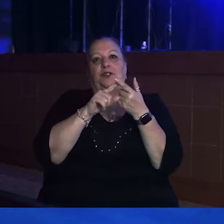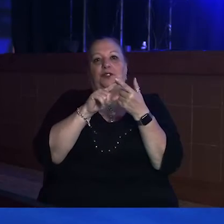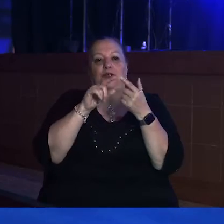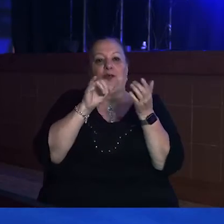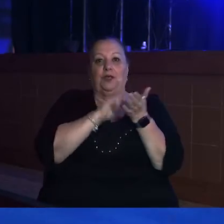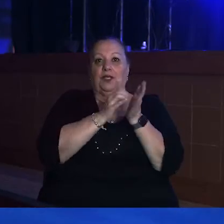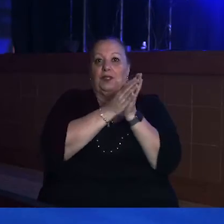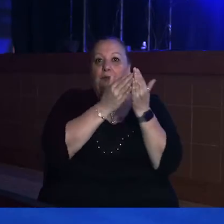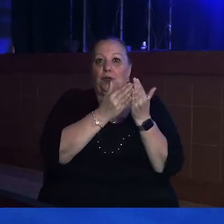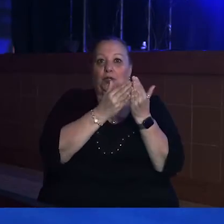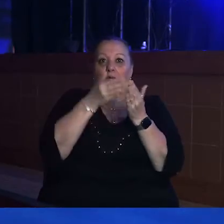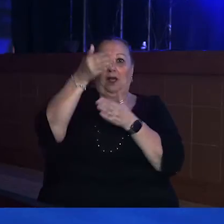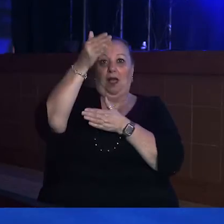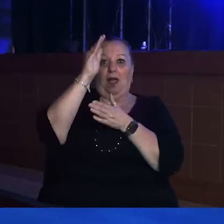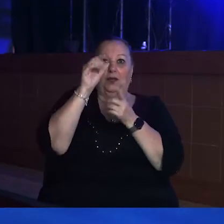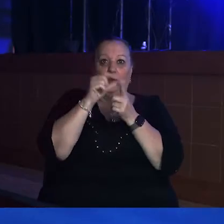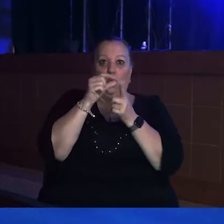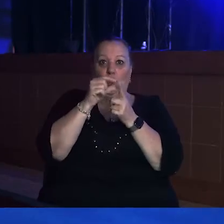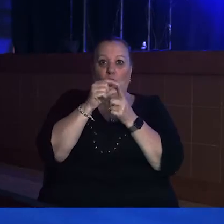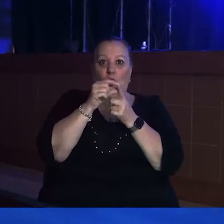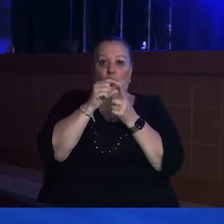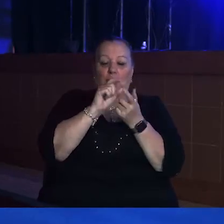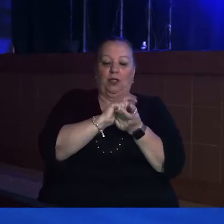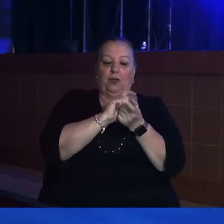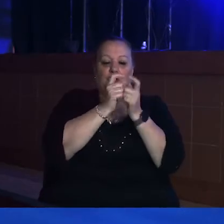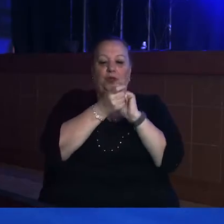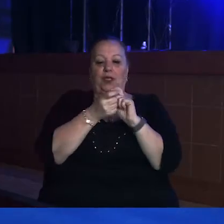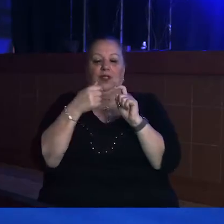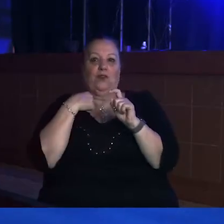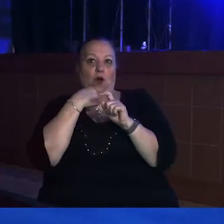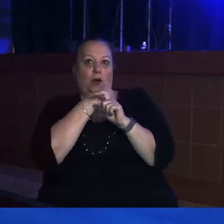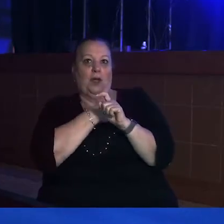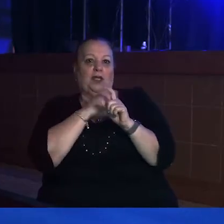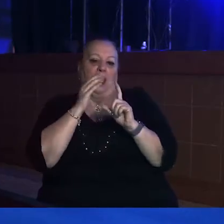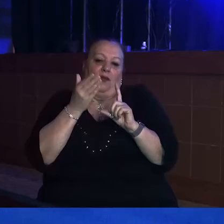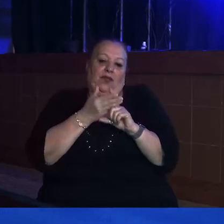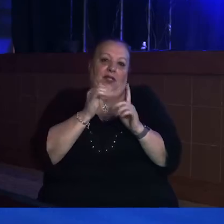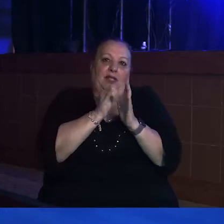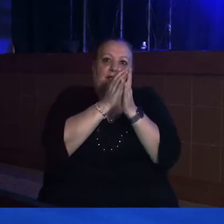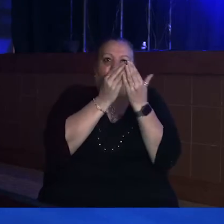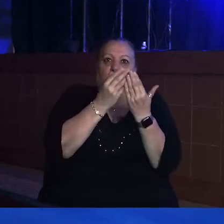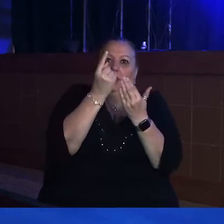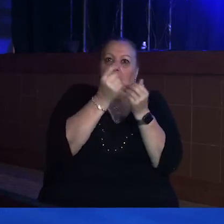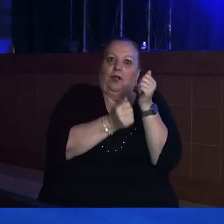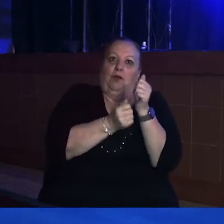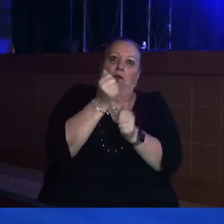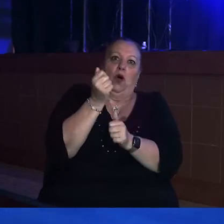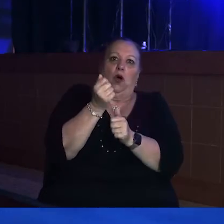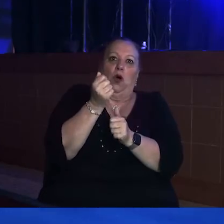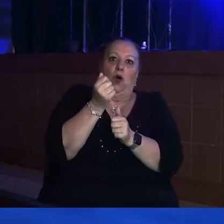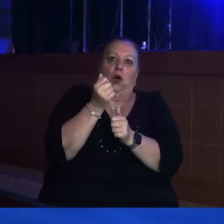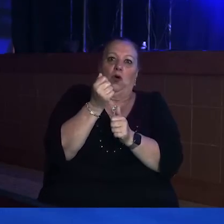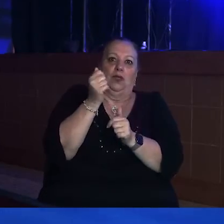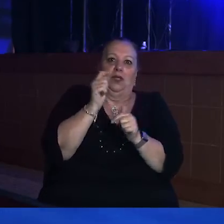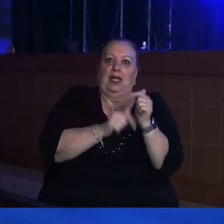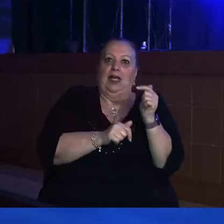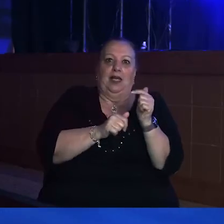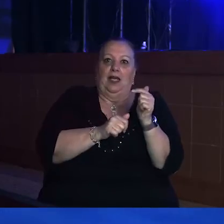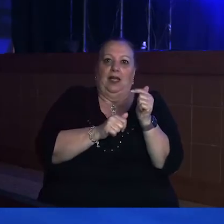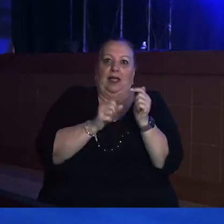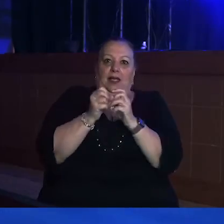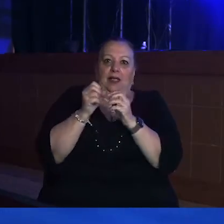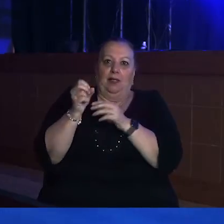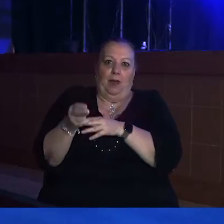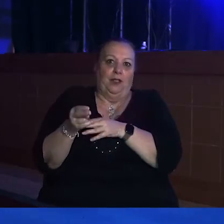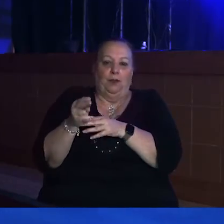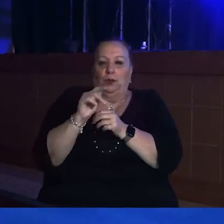God, that will transform us. And I'm convinced that this book is the single most indispensable tool.